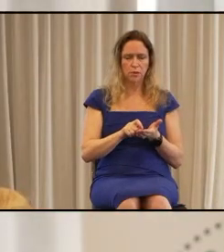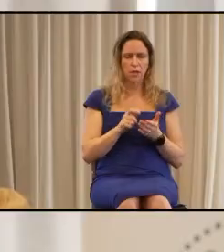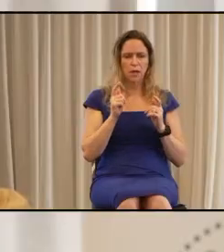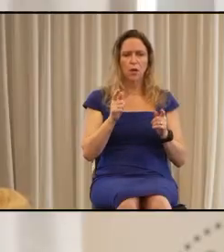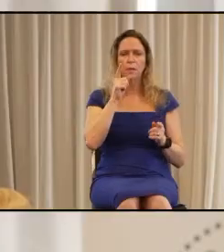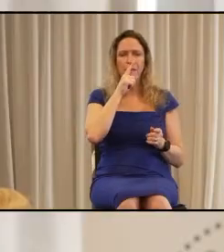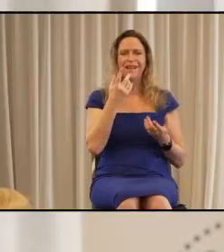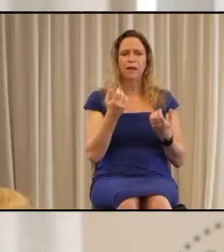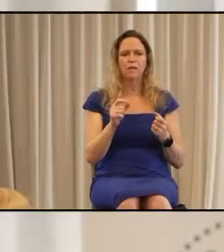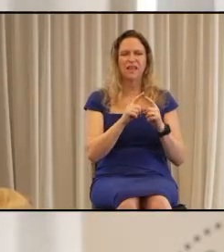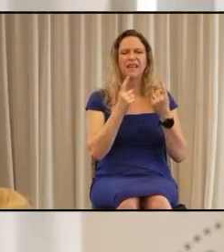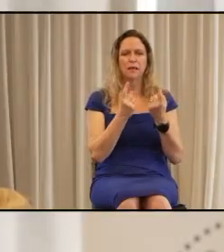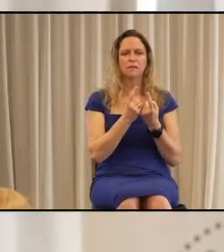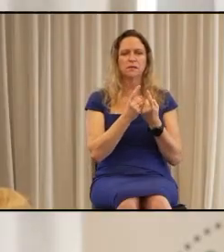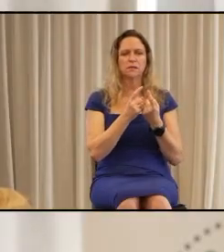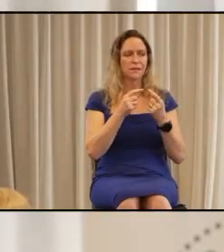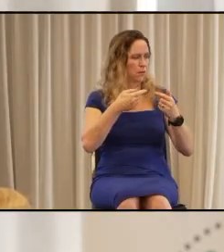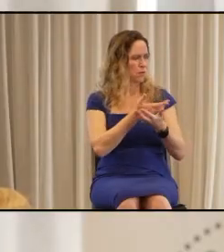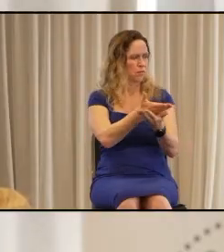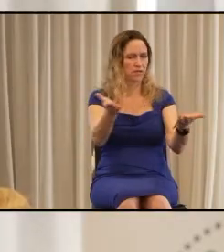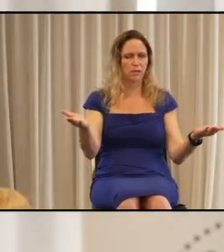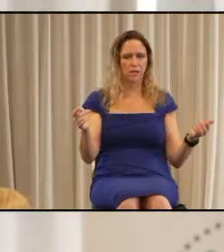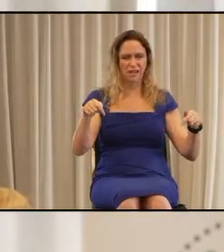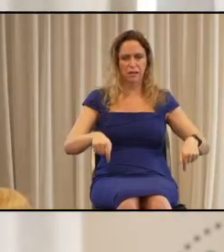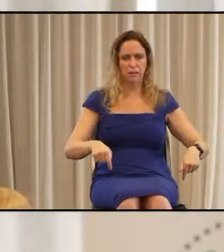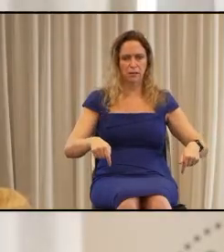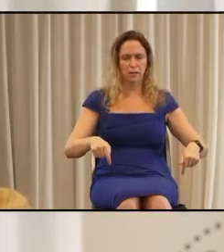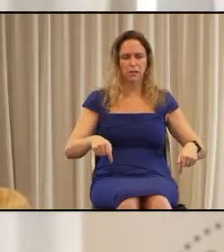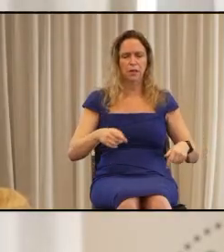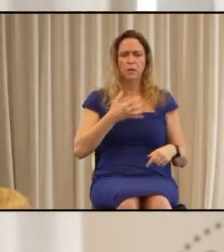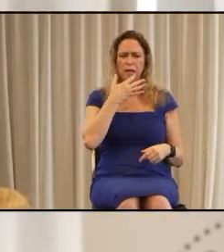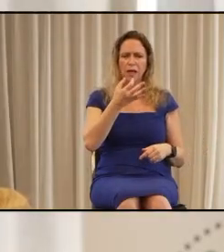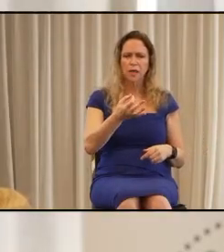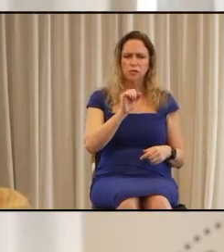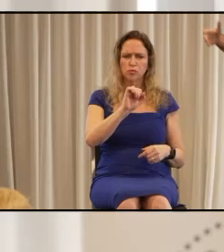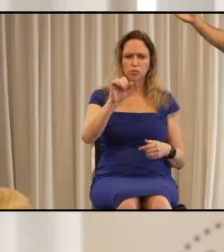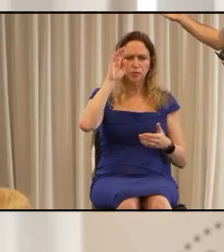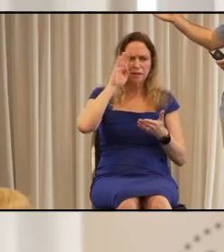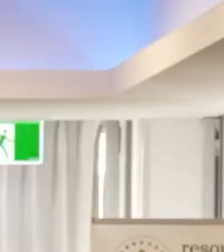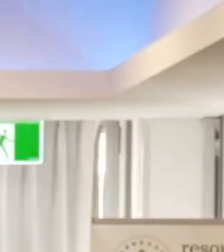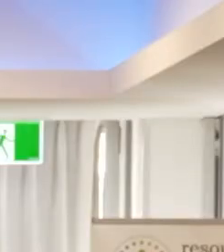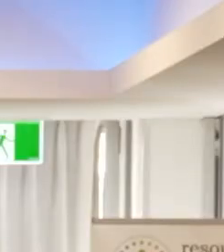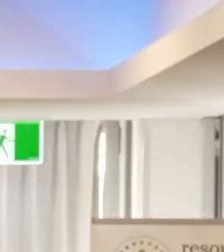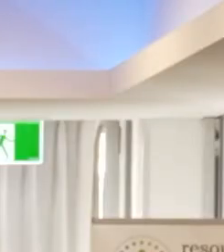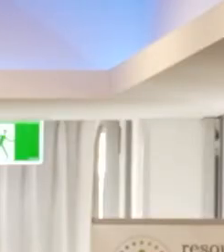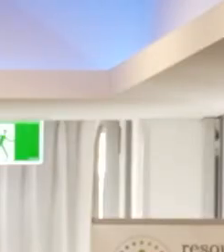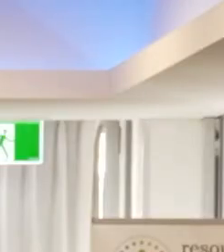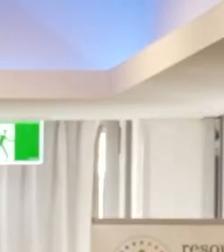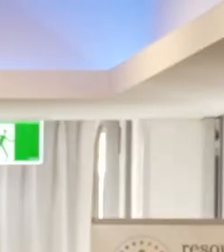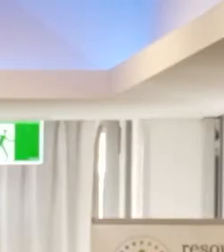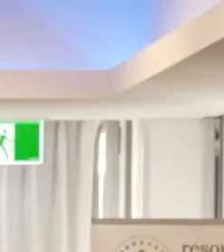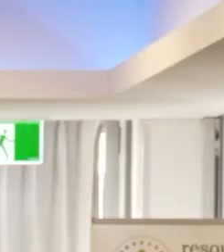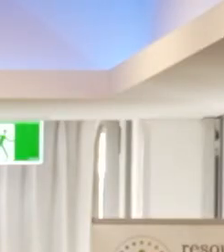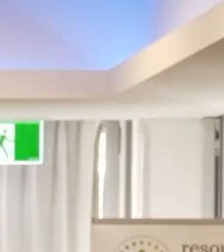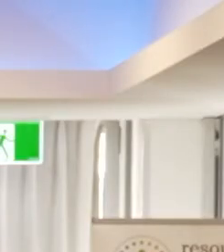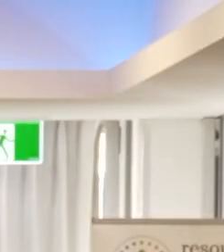here to this gathering. So what's something you've used or shared recently, or perhaps a loved one of yours